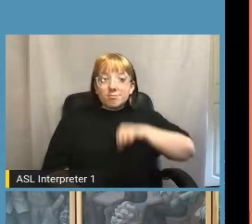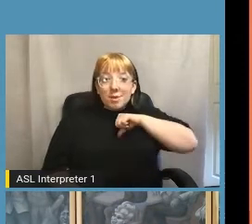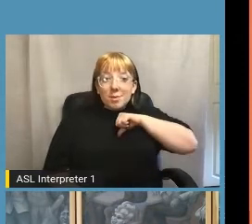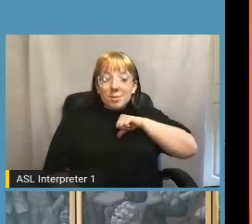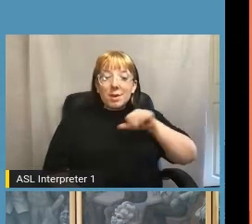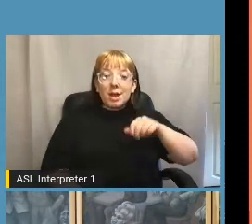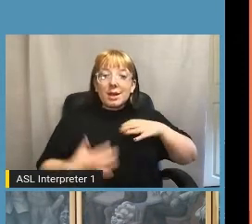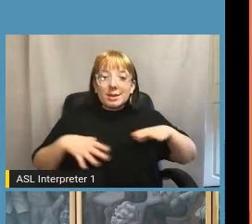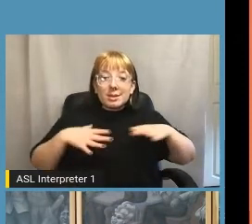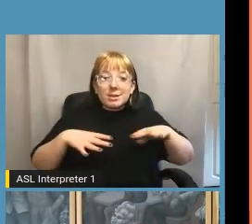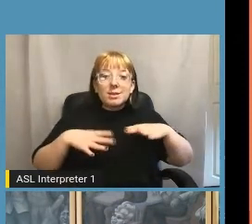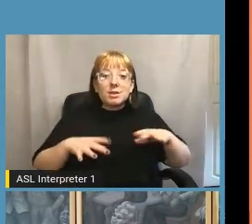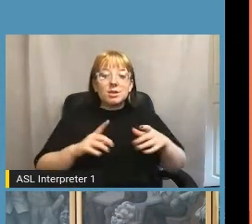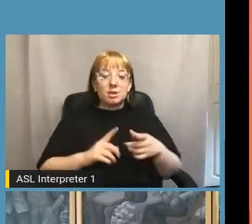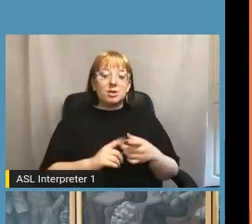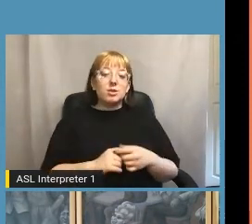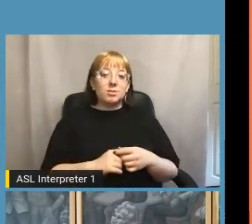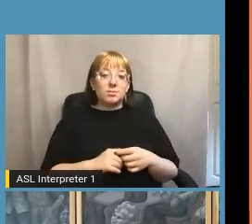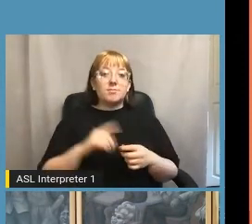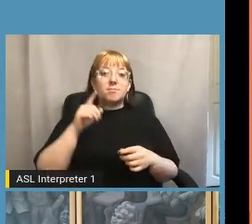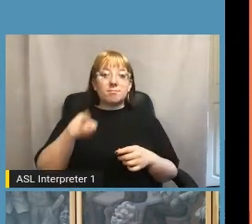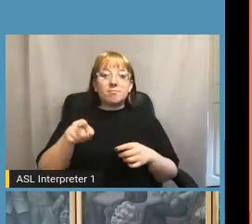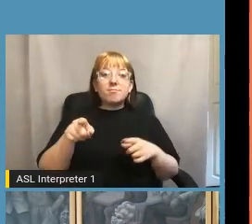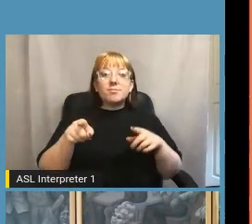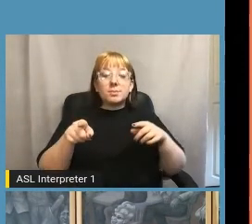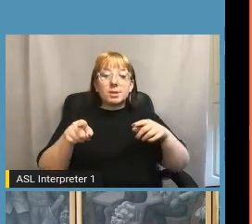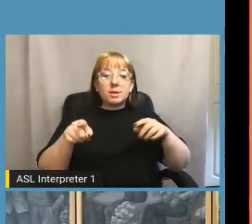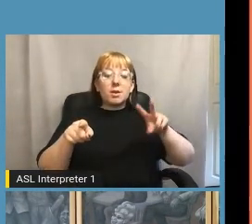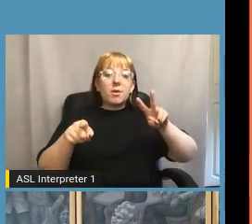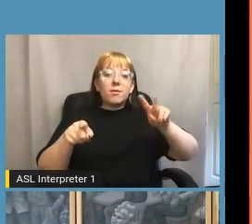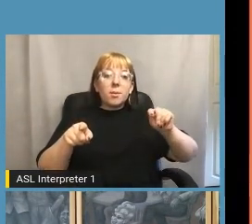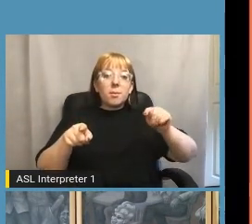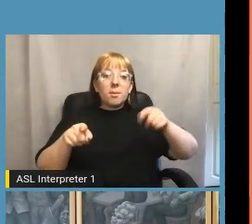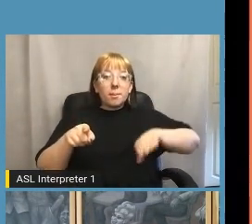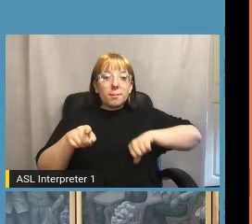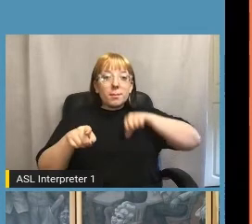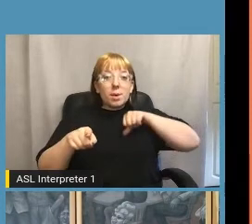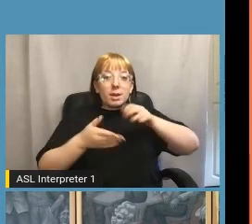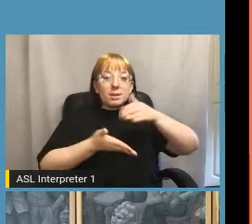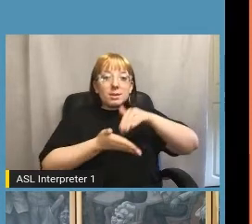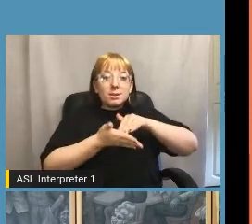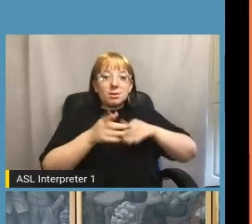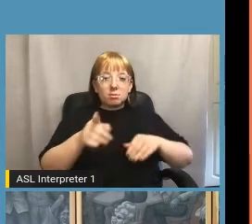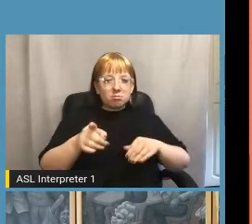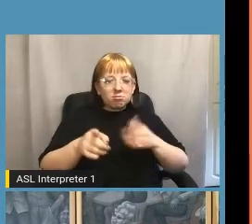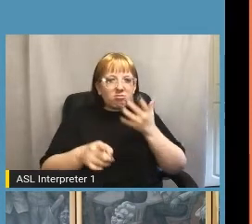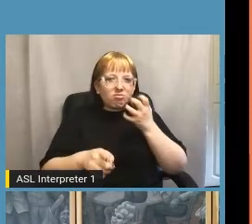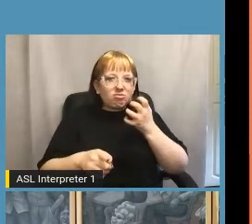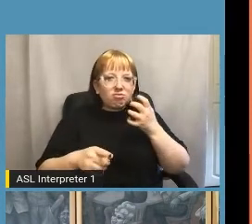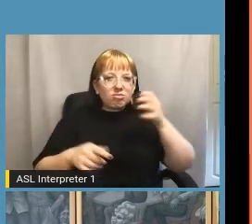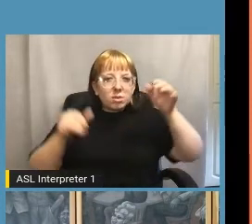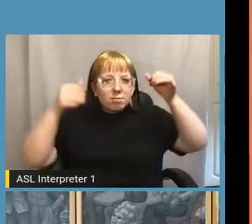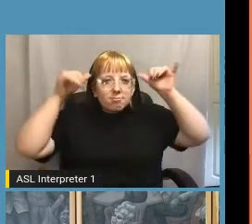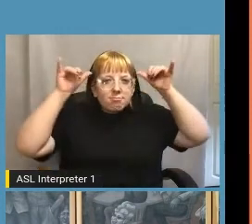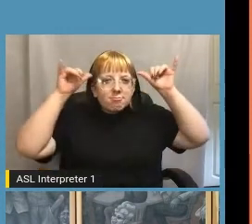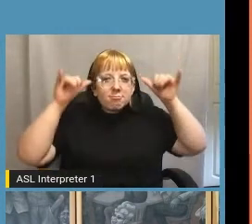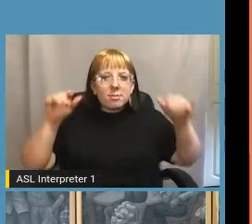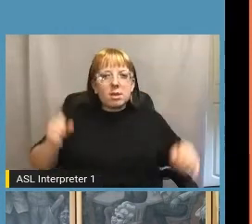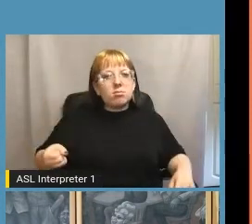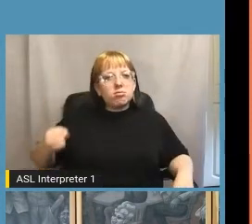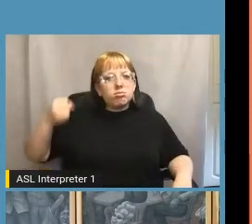Queer Archives, which is housed at the Vermont Pride Center. It's got a grumpy looking cow holding up a sign. We'll